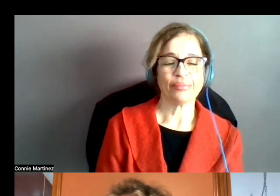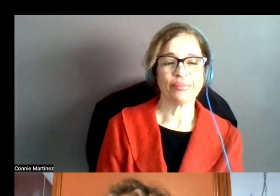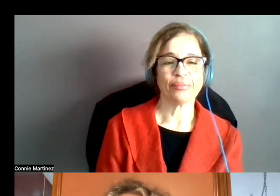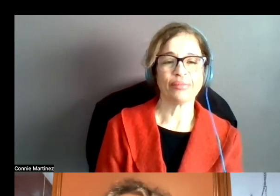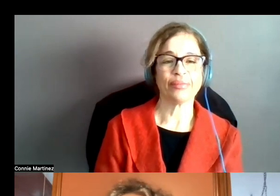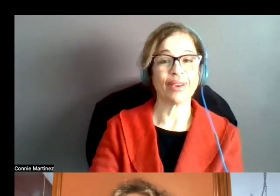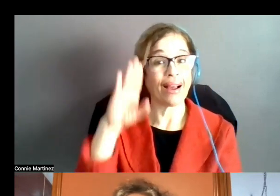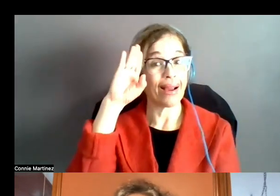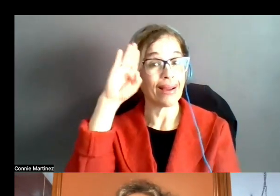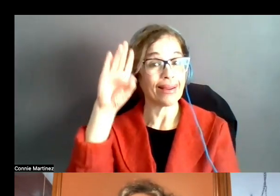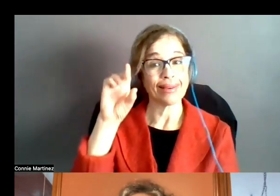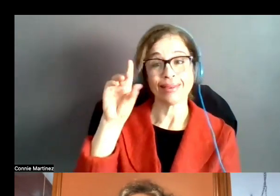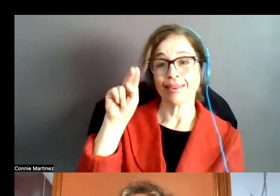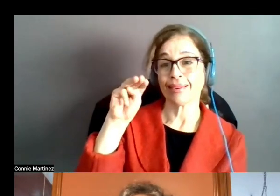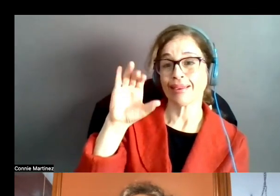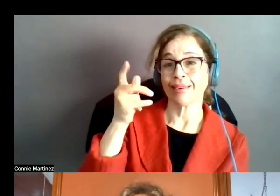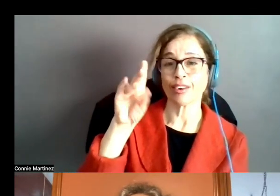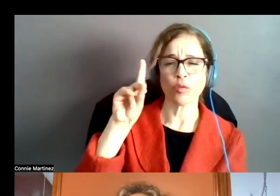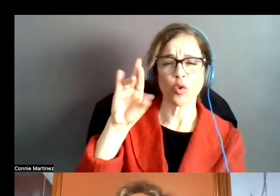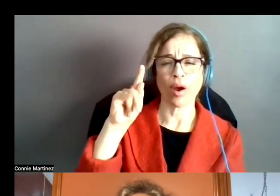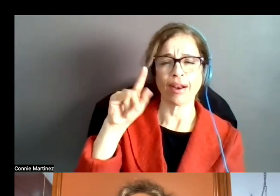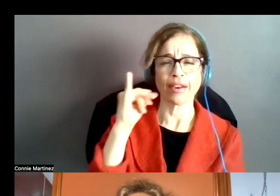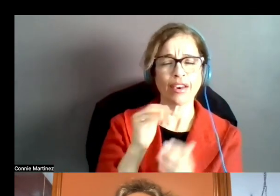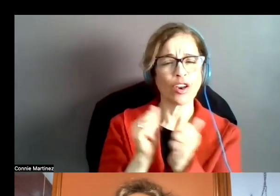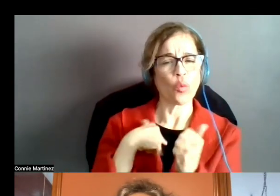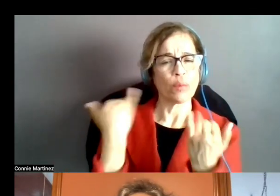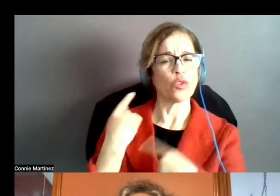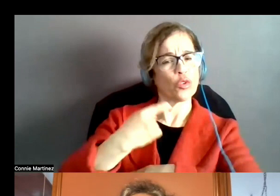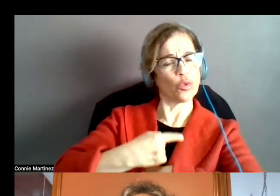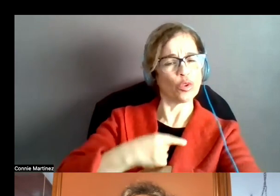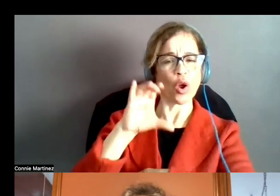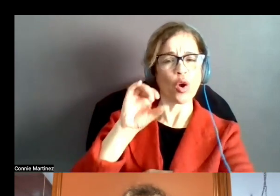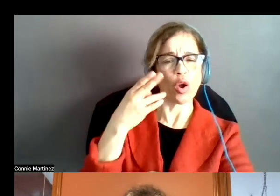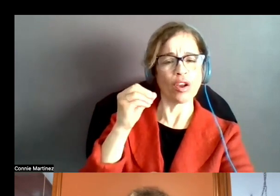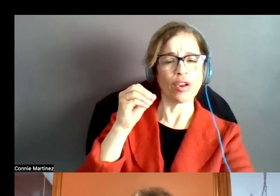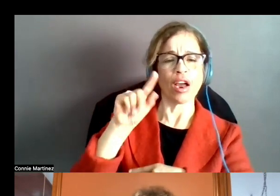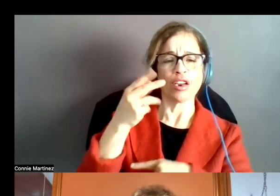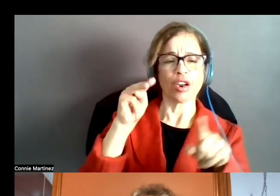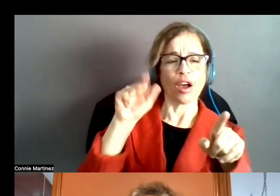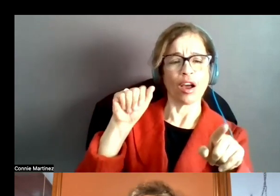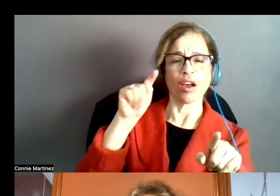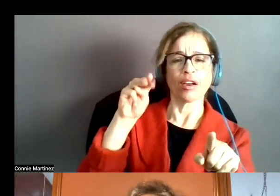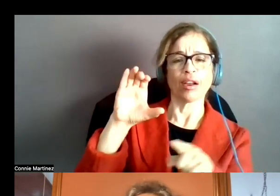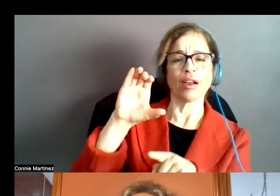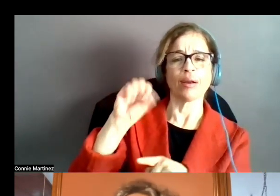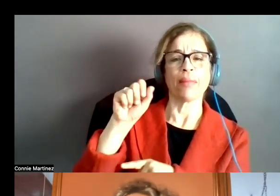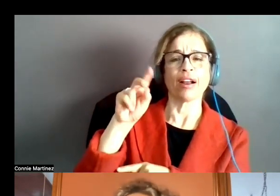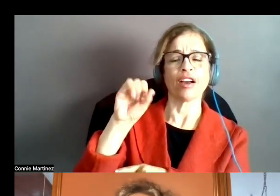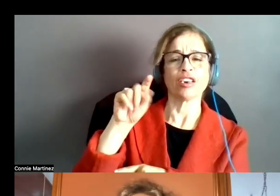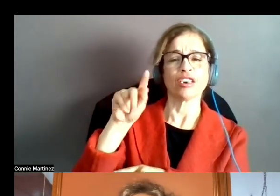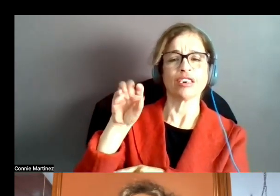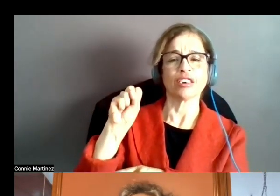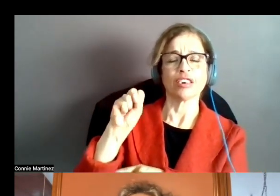Hi, I'm Diane McGarry with Drake at Arts. With me today, our co-host Tom McGarry, Marcus Santos of